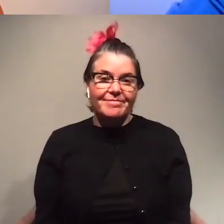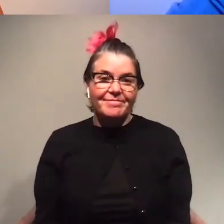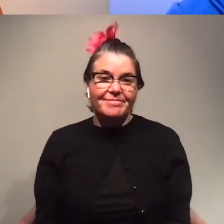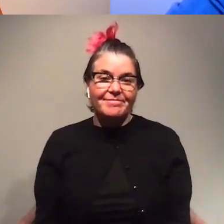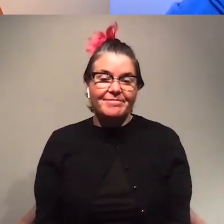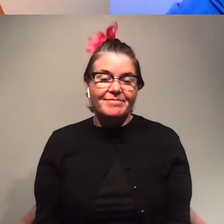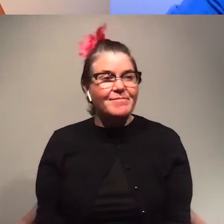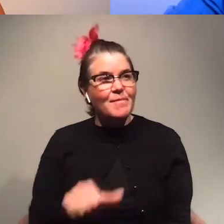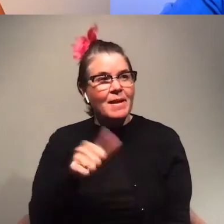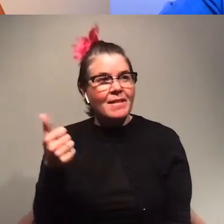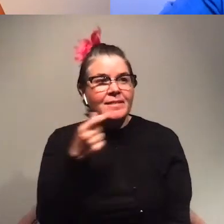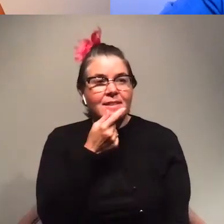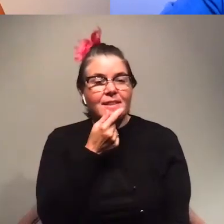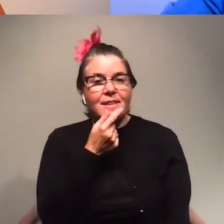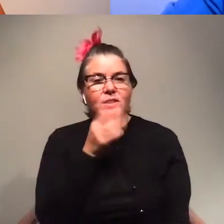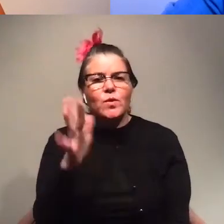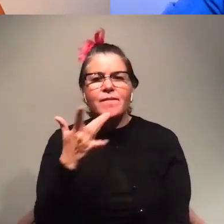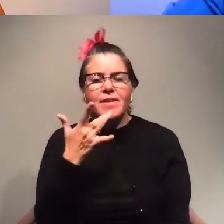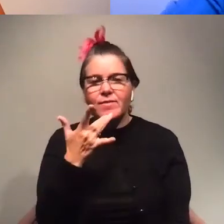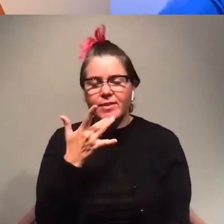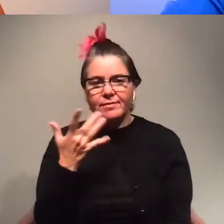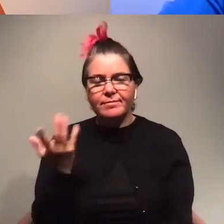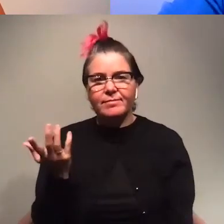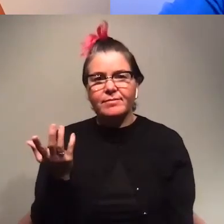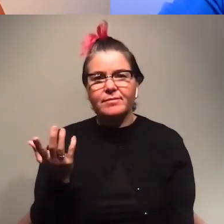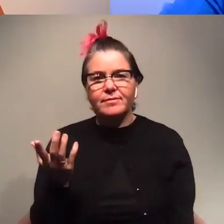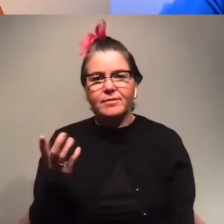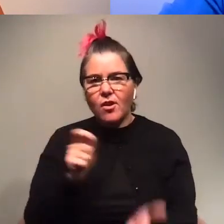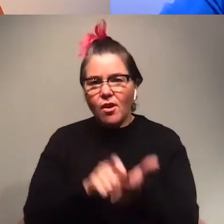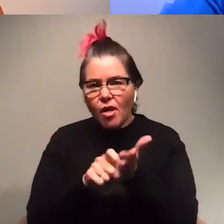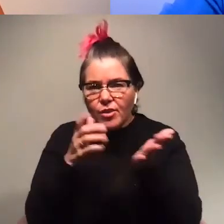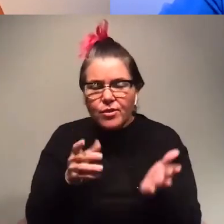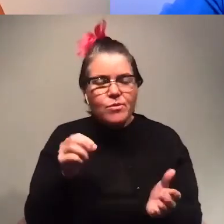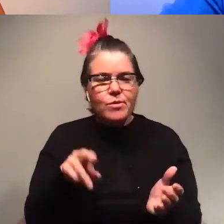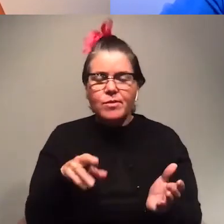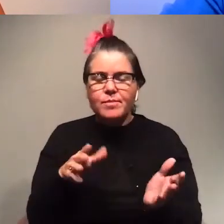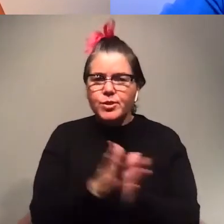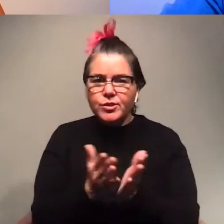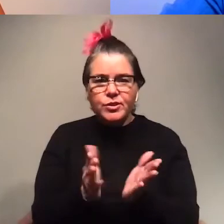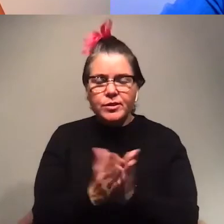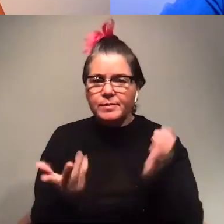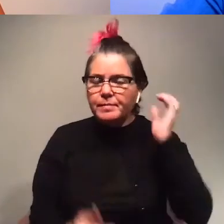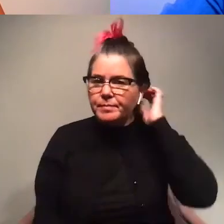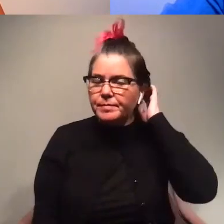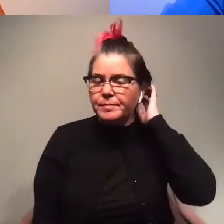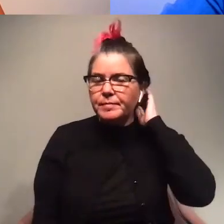What else is there? What's your favorite? Do you have a favorite author or?